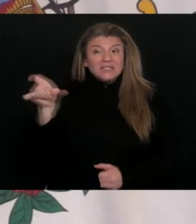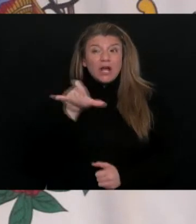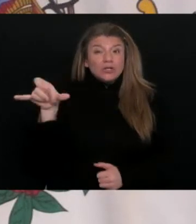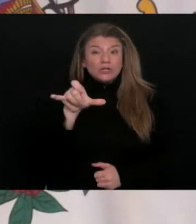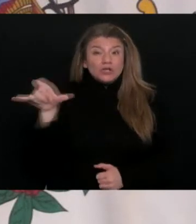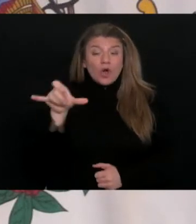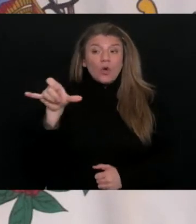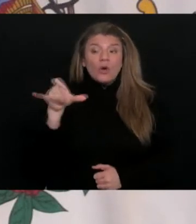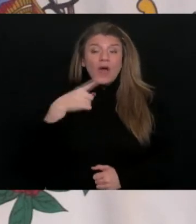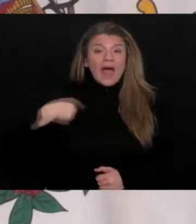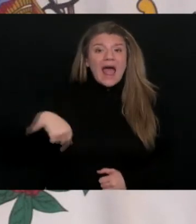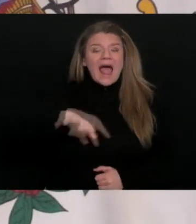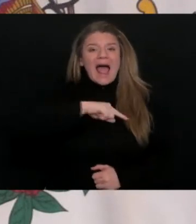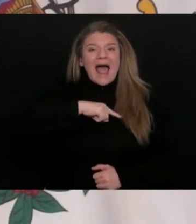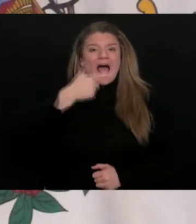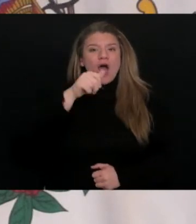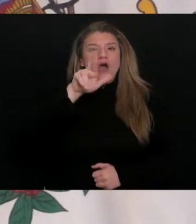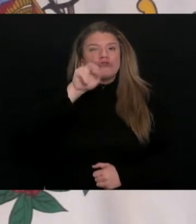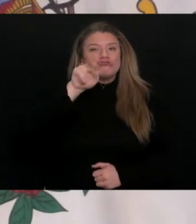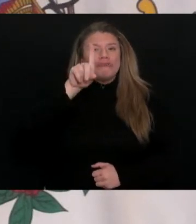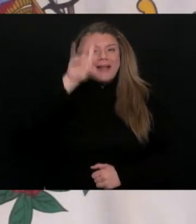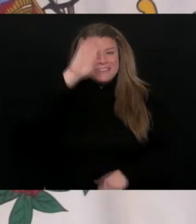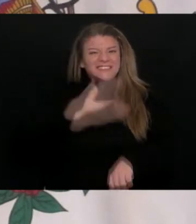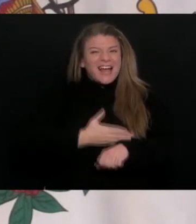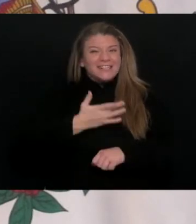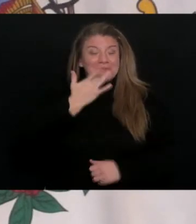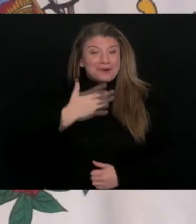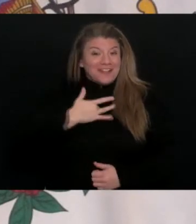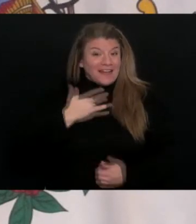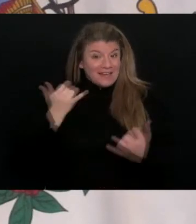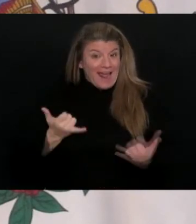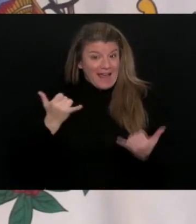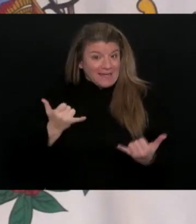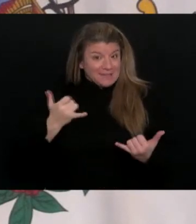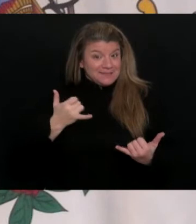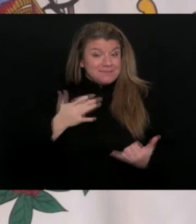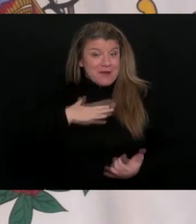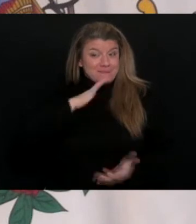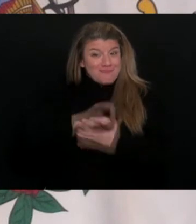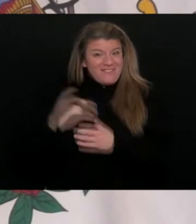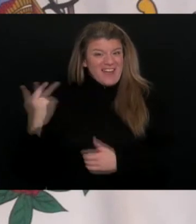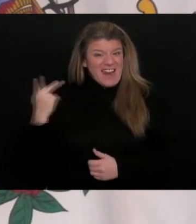also our grandson, Kathy and I's grandson's birthday, and